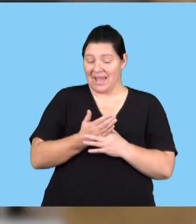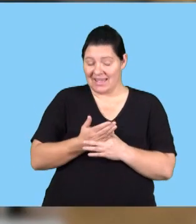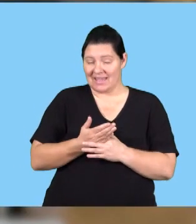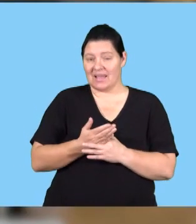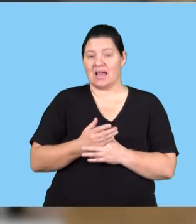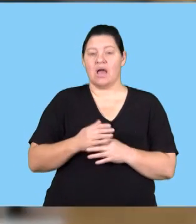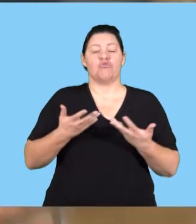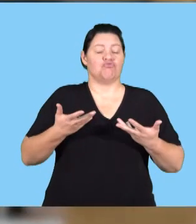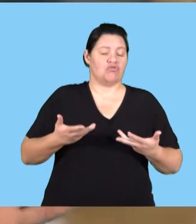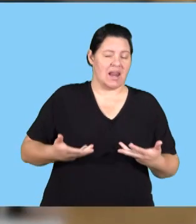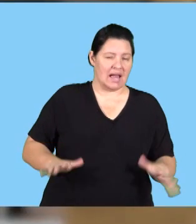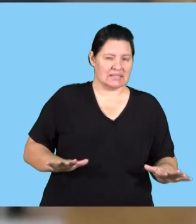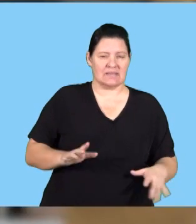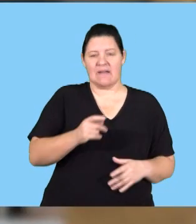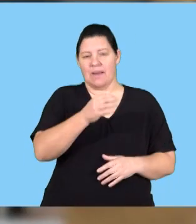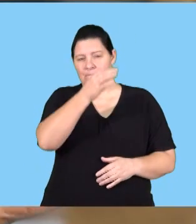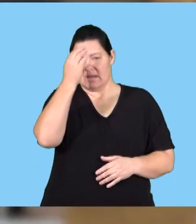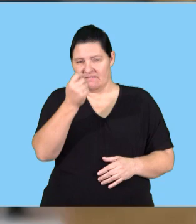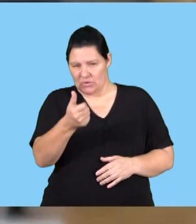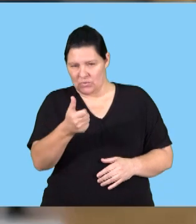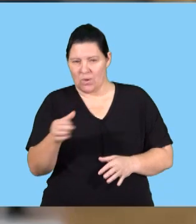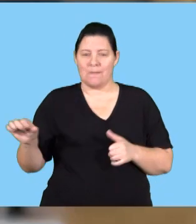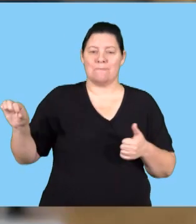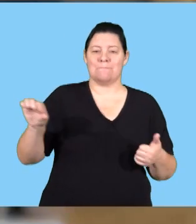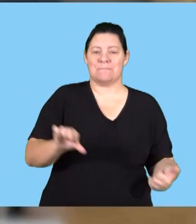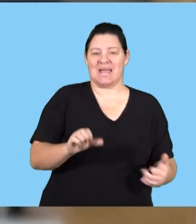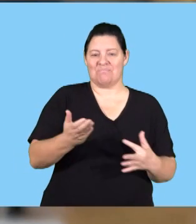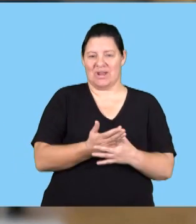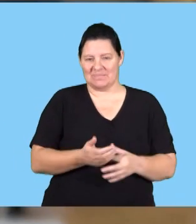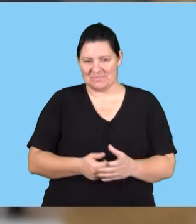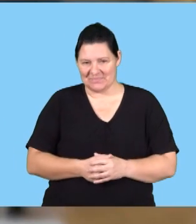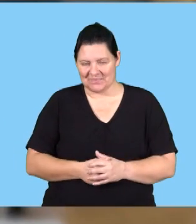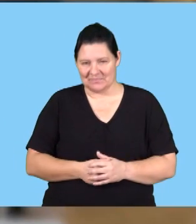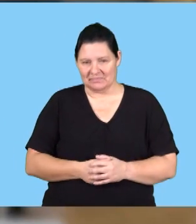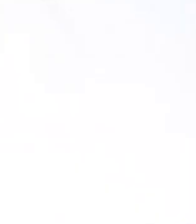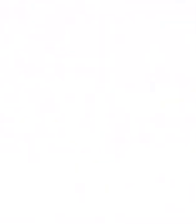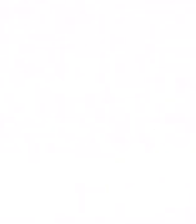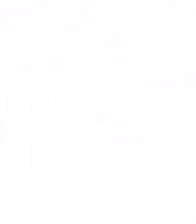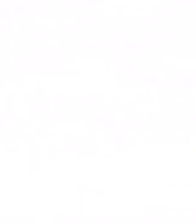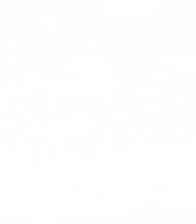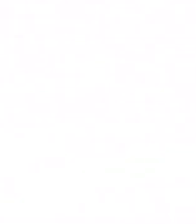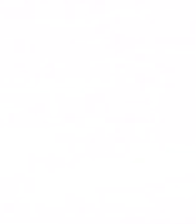and then just relax for a few minutes. I will see you after a break.